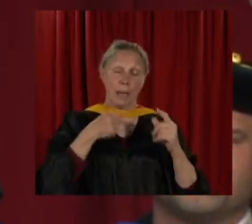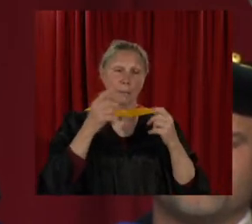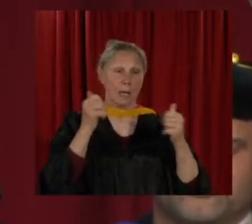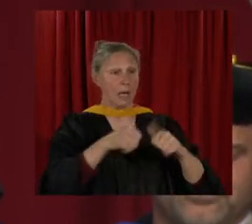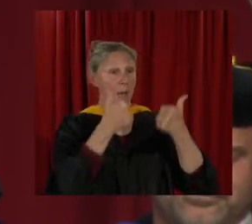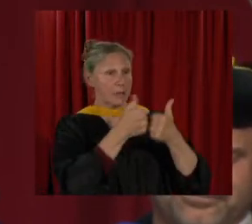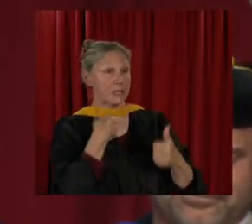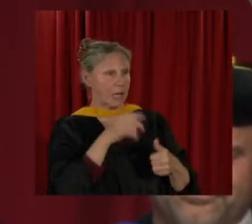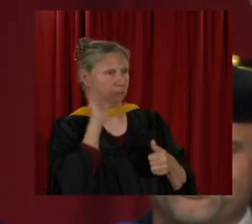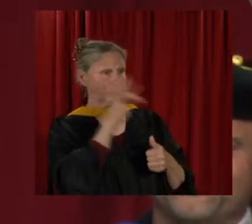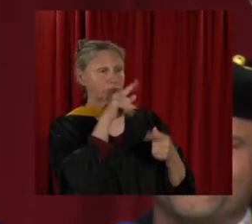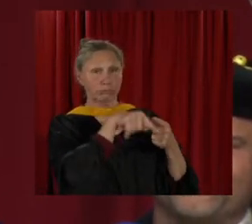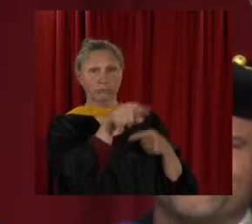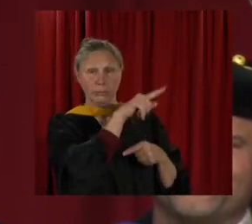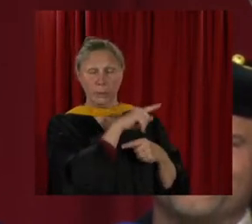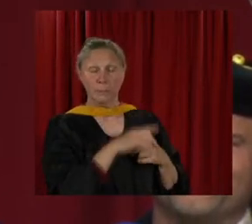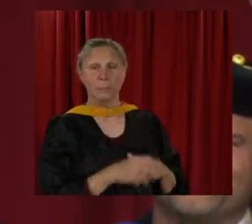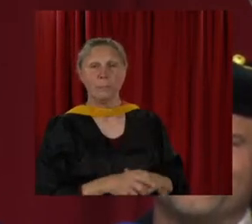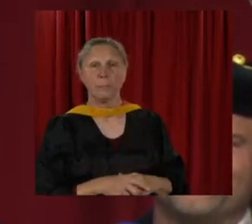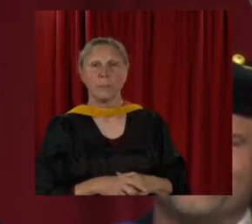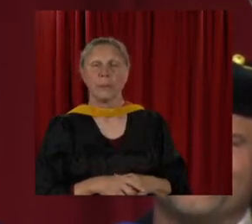competition.